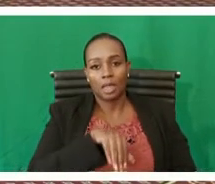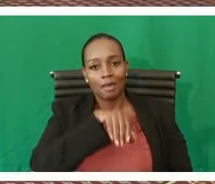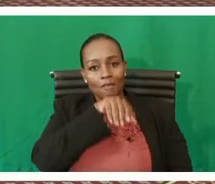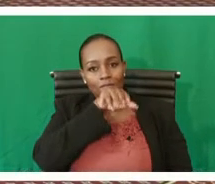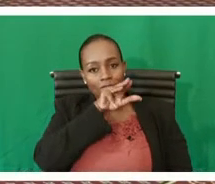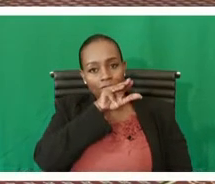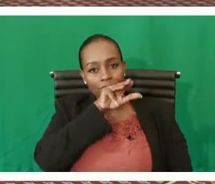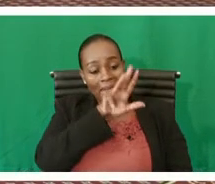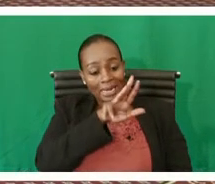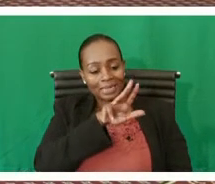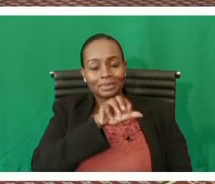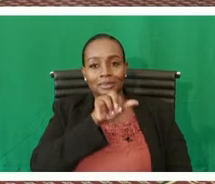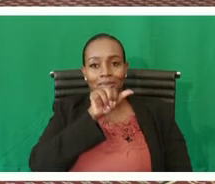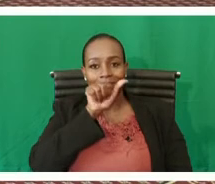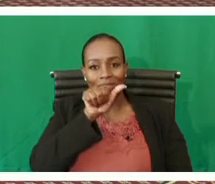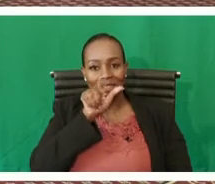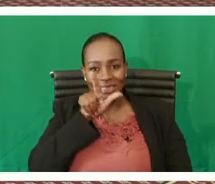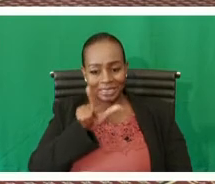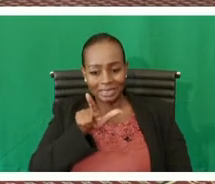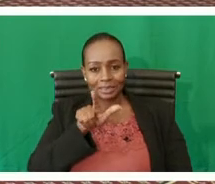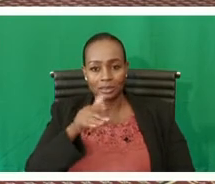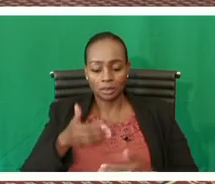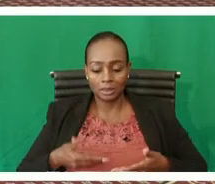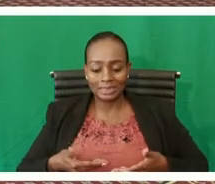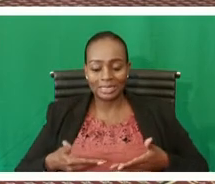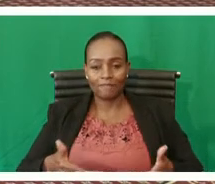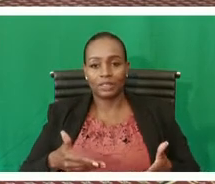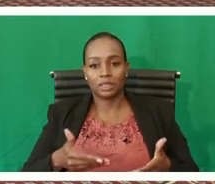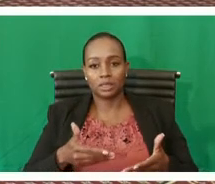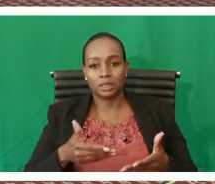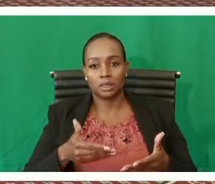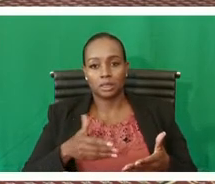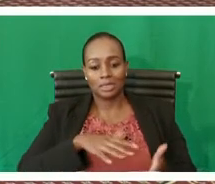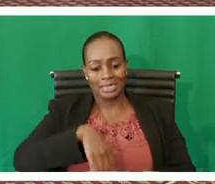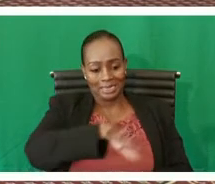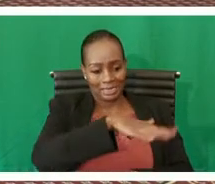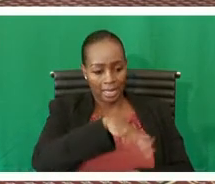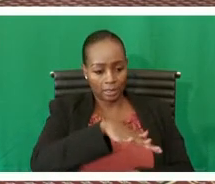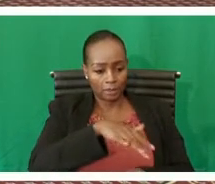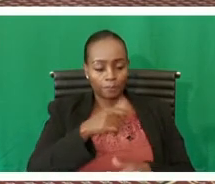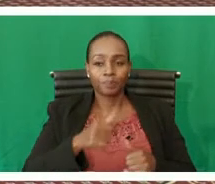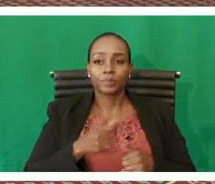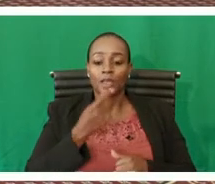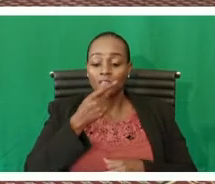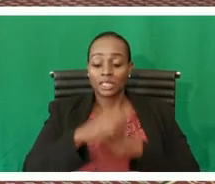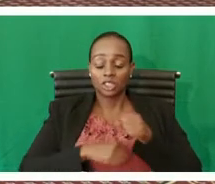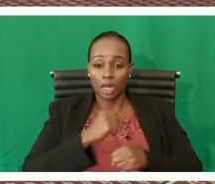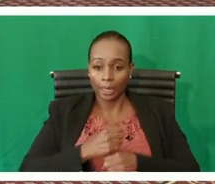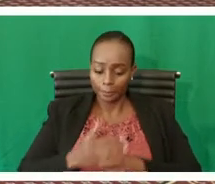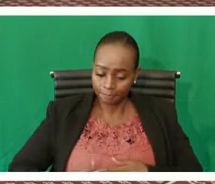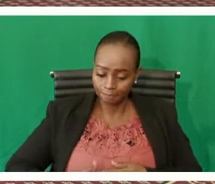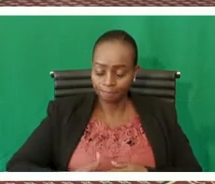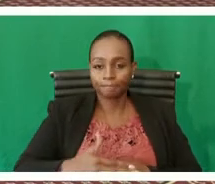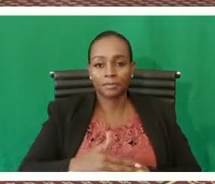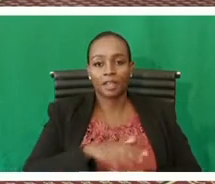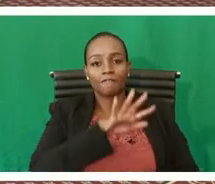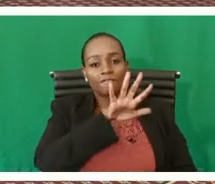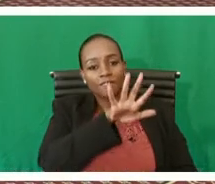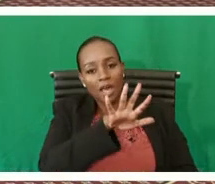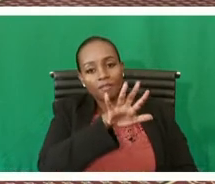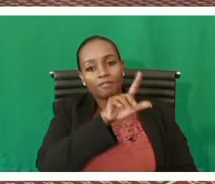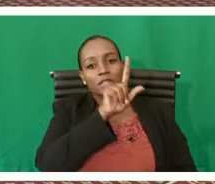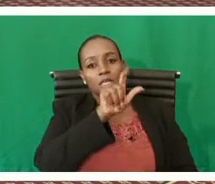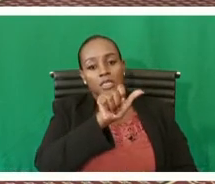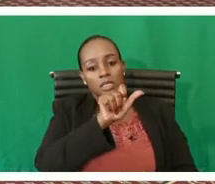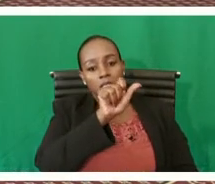5,947 serviced site. In the coming financial year, we intend to deliver